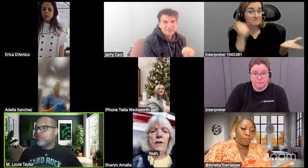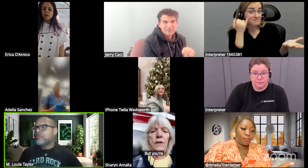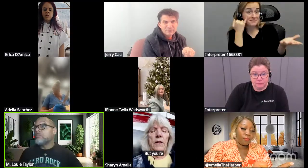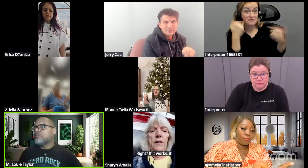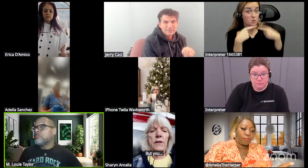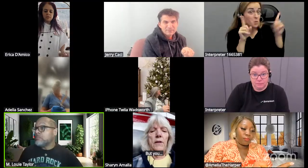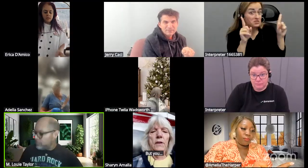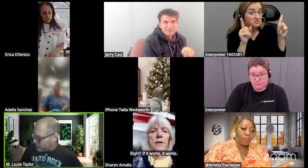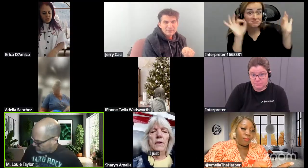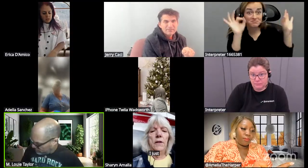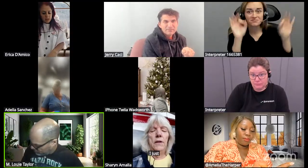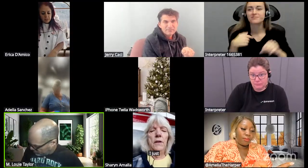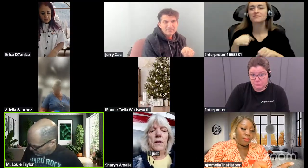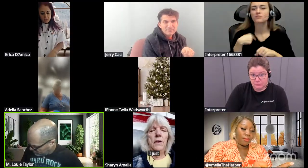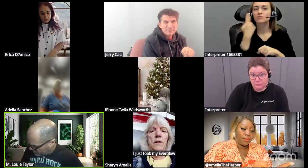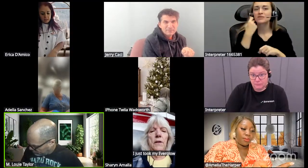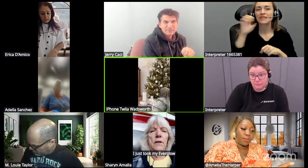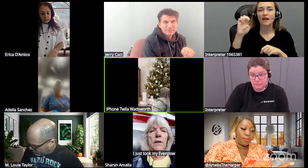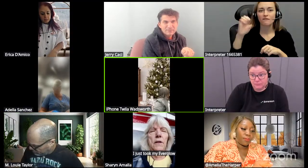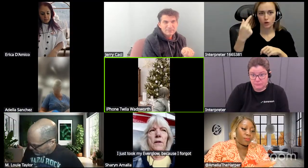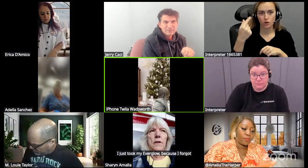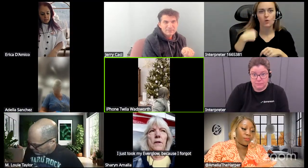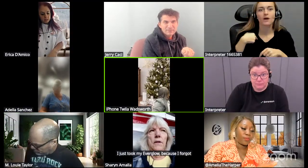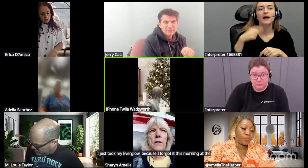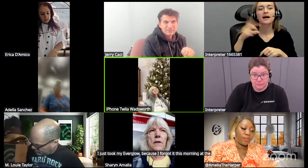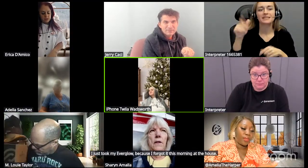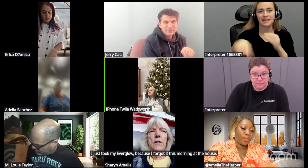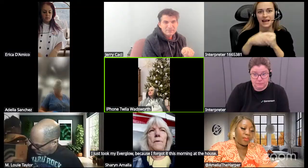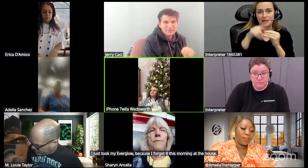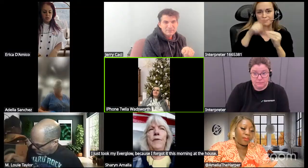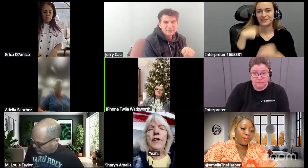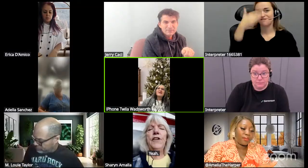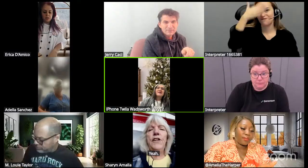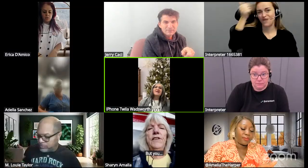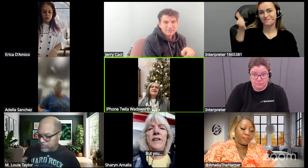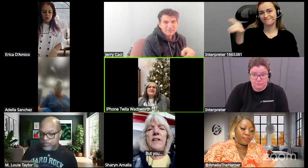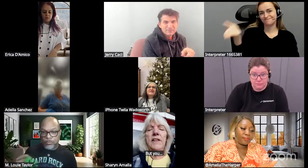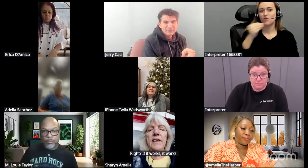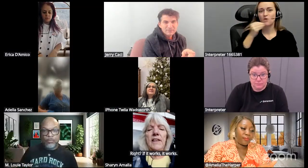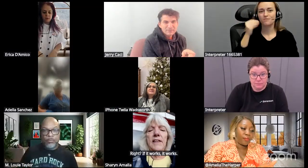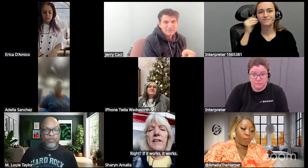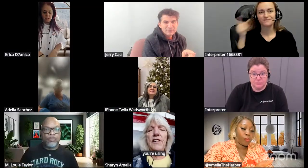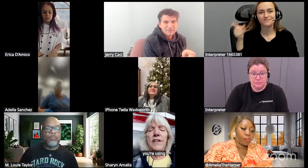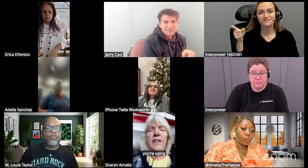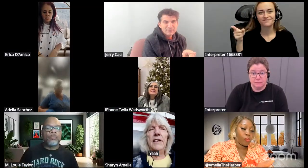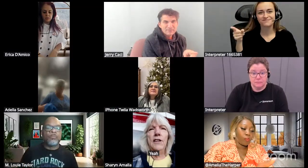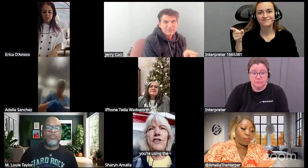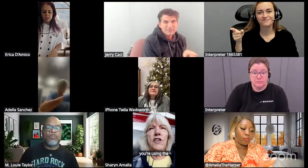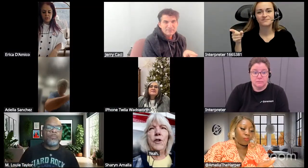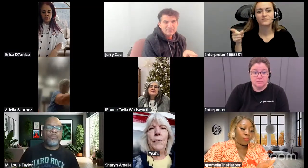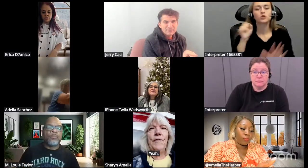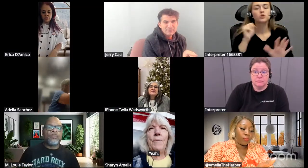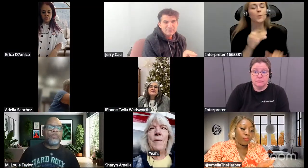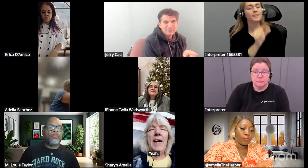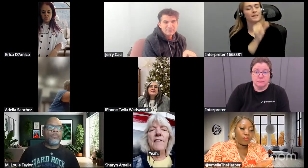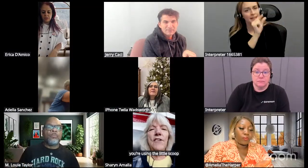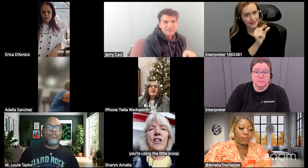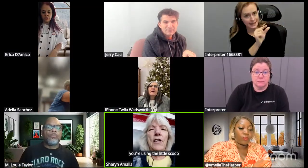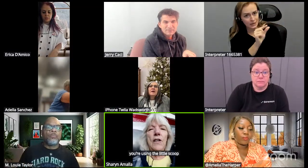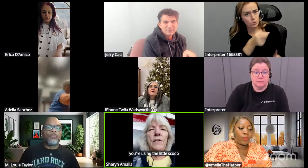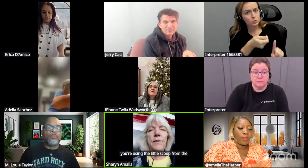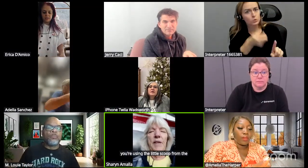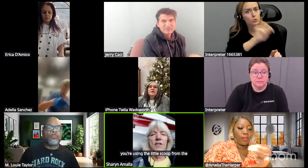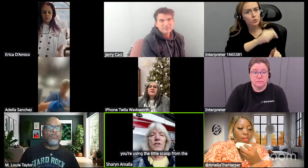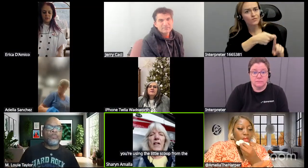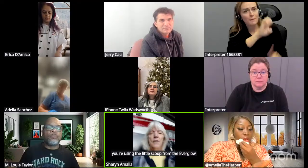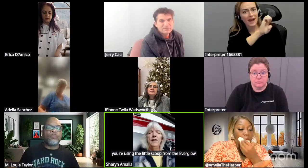I just took my Everglow because I forgot it this morning at the house. You're using Yeah. the little scoop from the